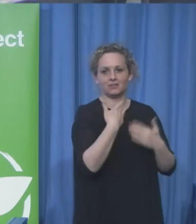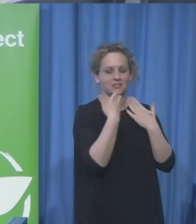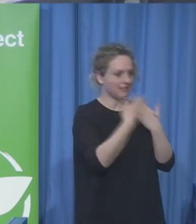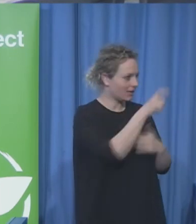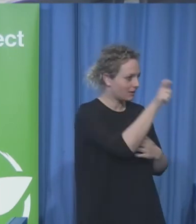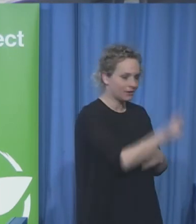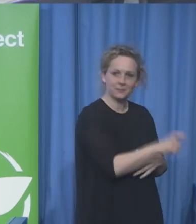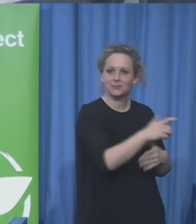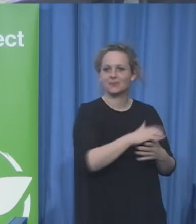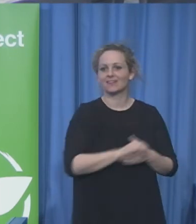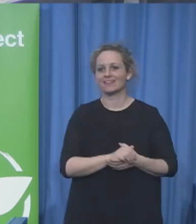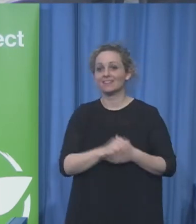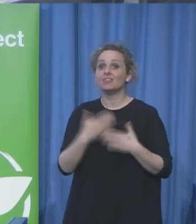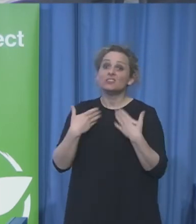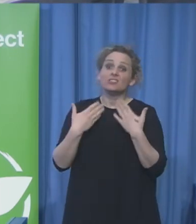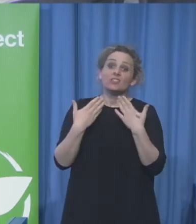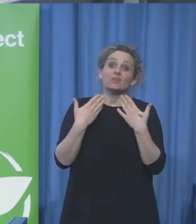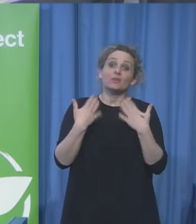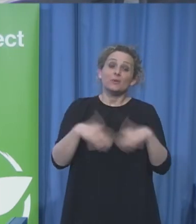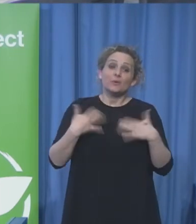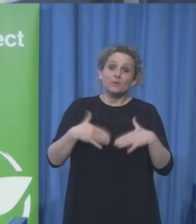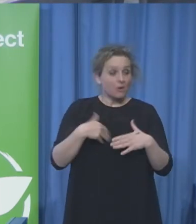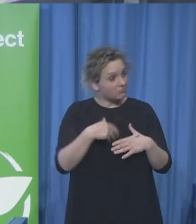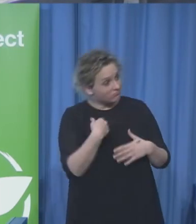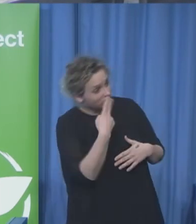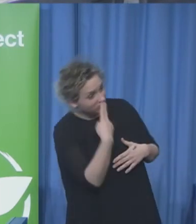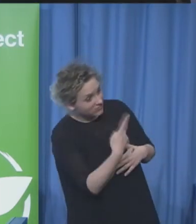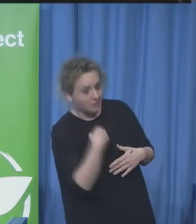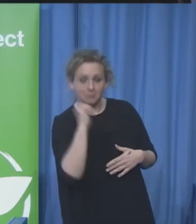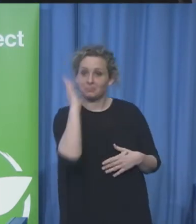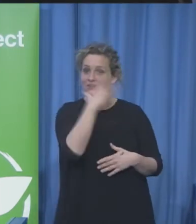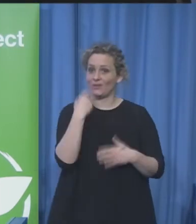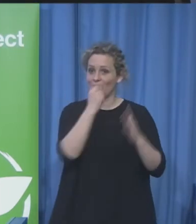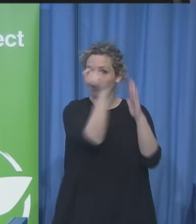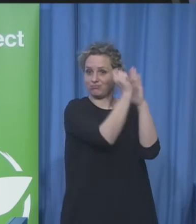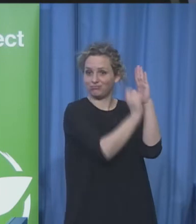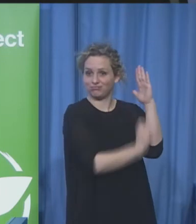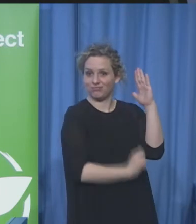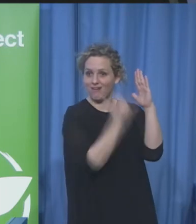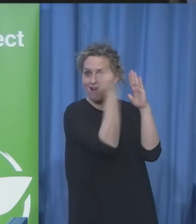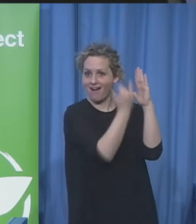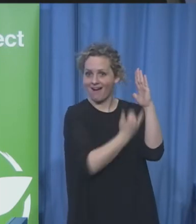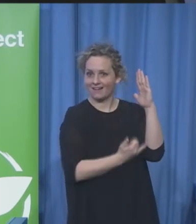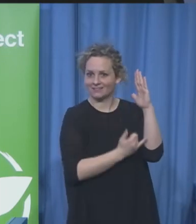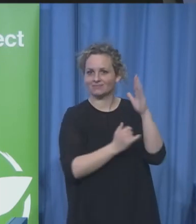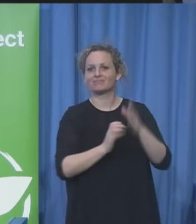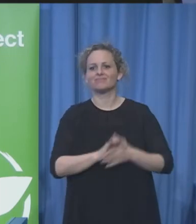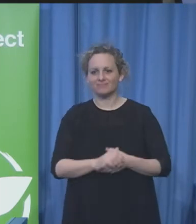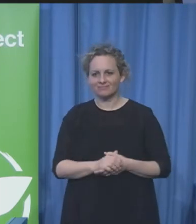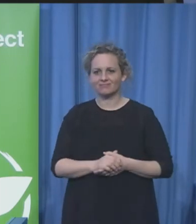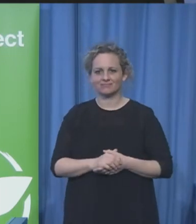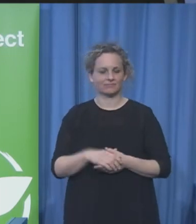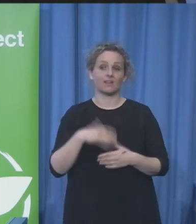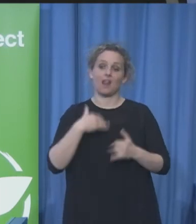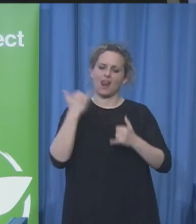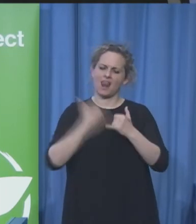so much. It was very brilliant. And last but not least, Michael, come please to me. Michael